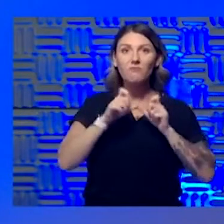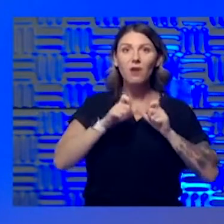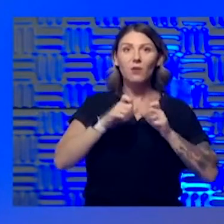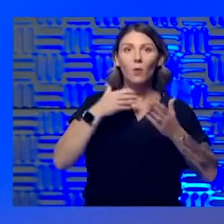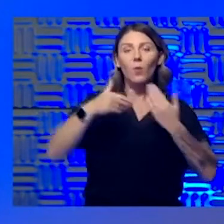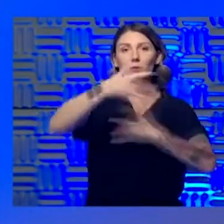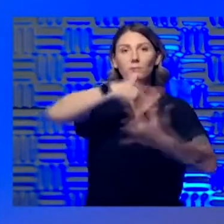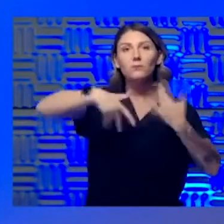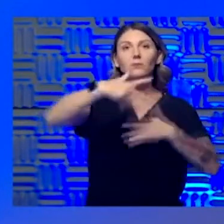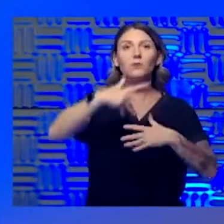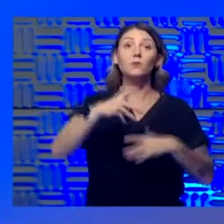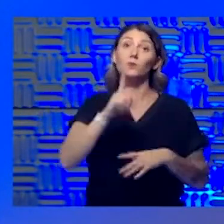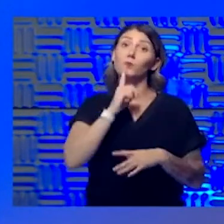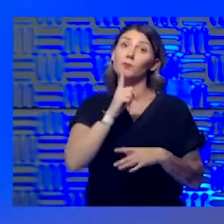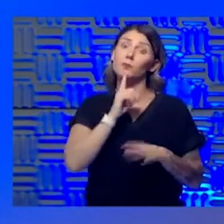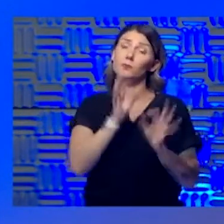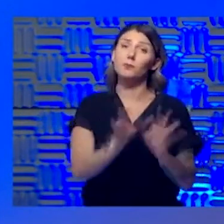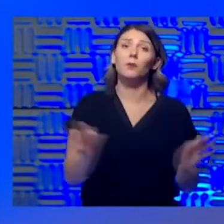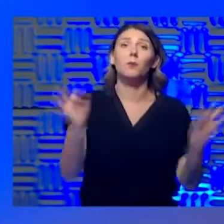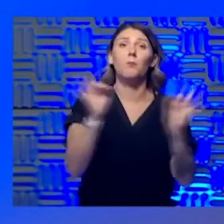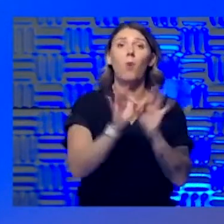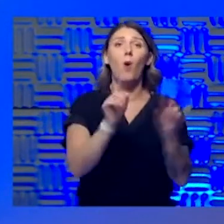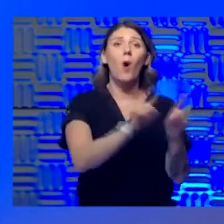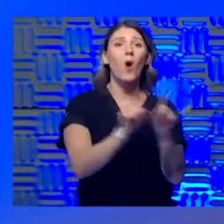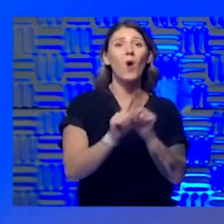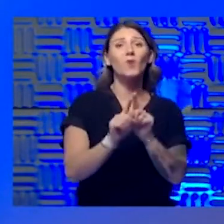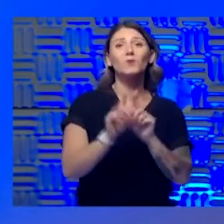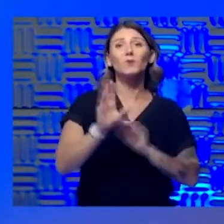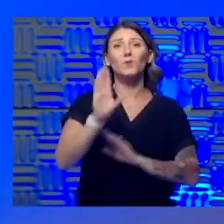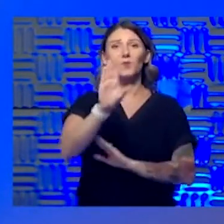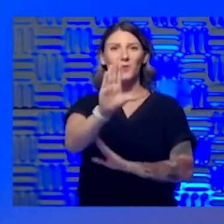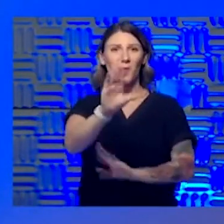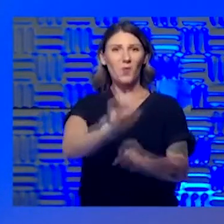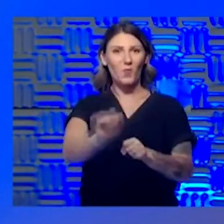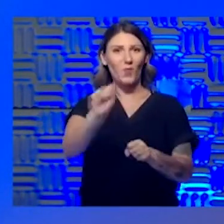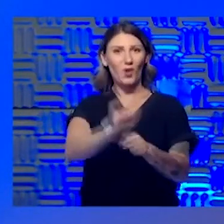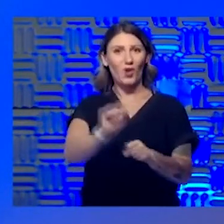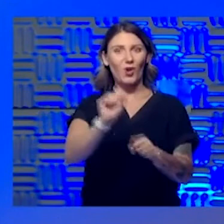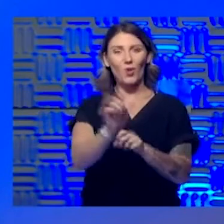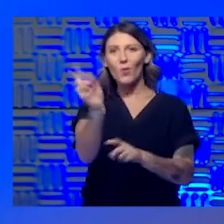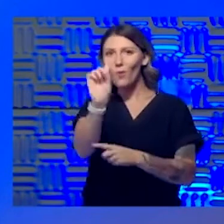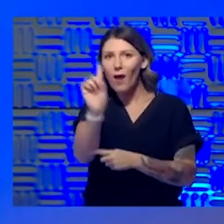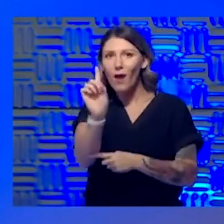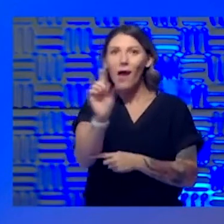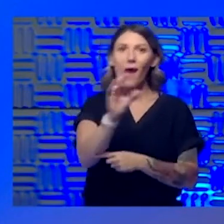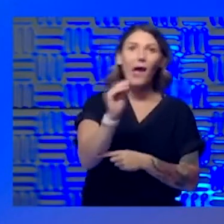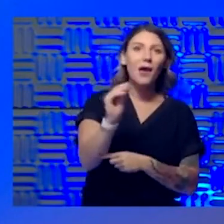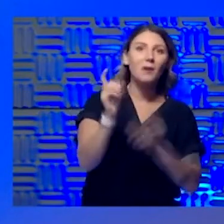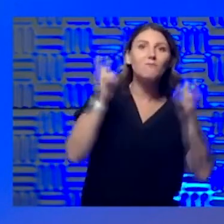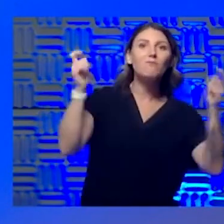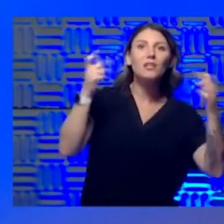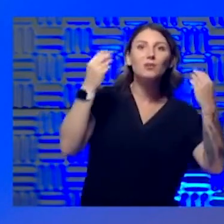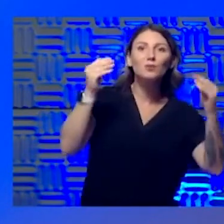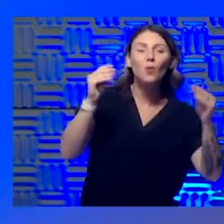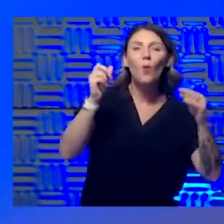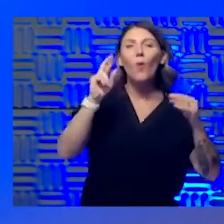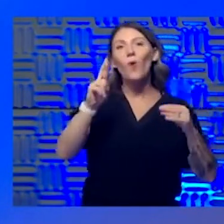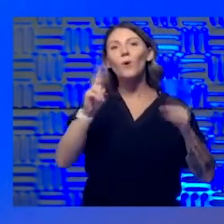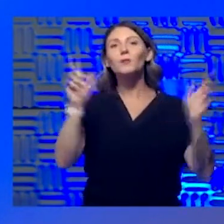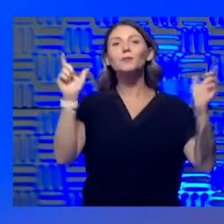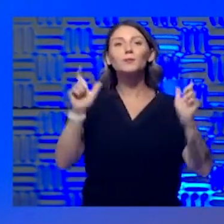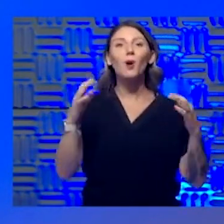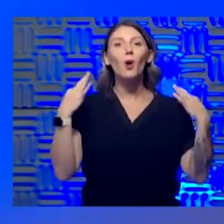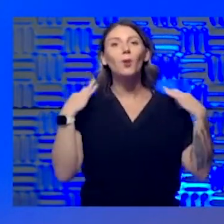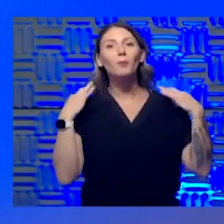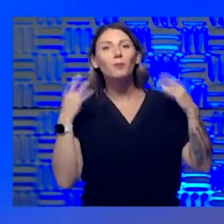So I think it matters where you are working too. One of those big stores as compared to, say, a smaller boutique where it might be harder to maintain